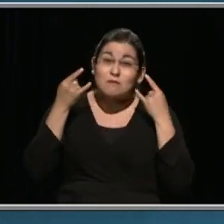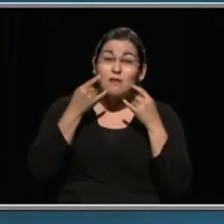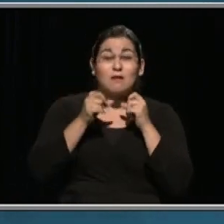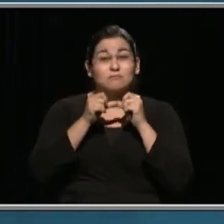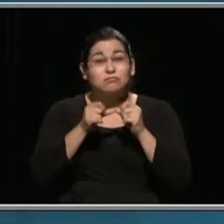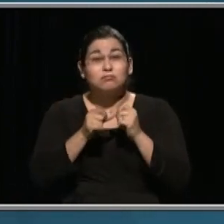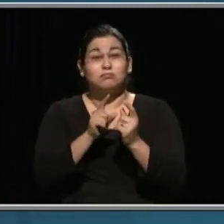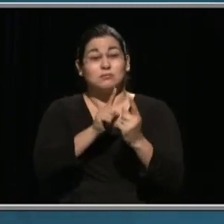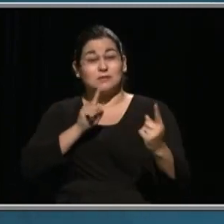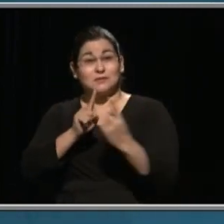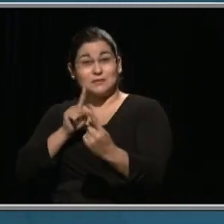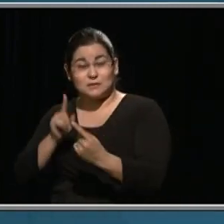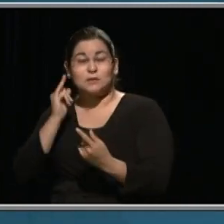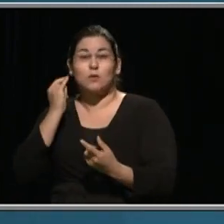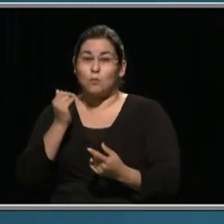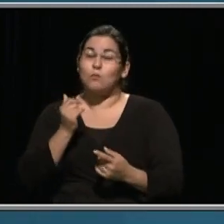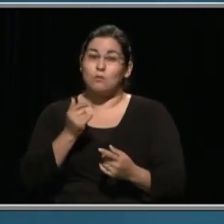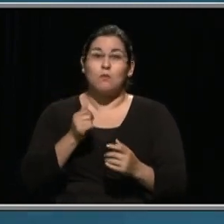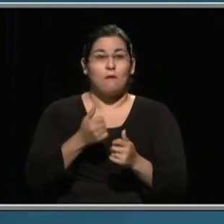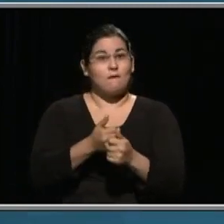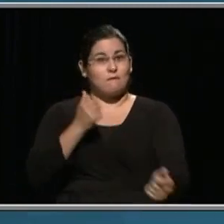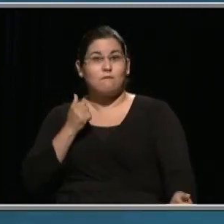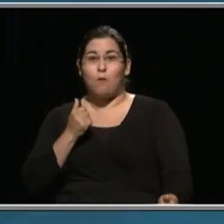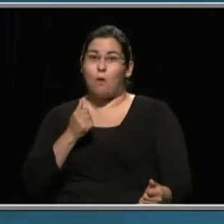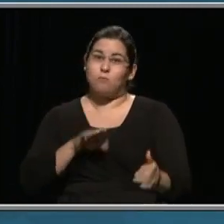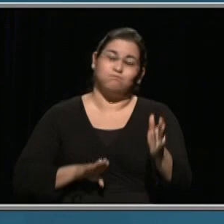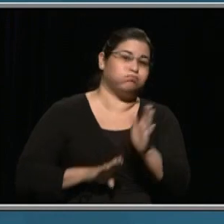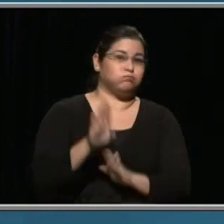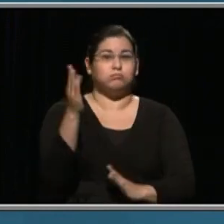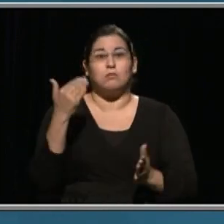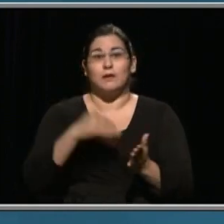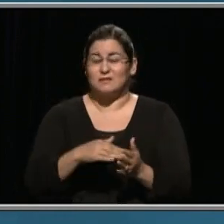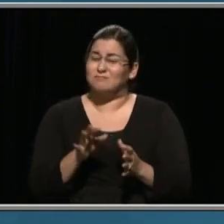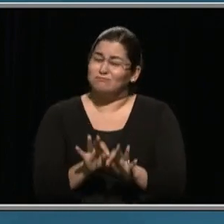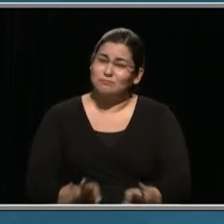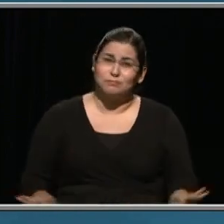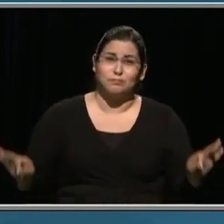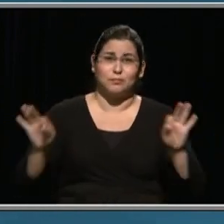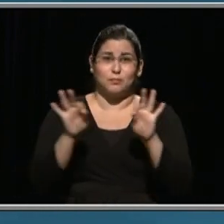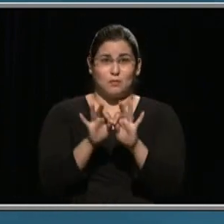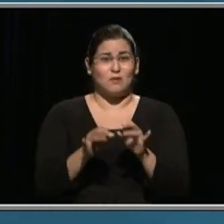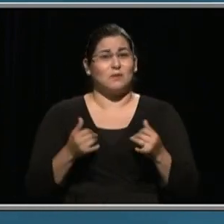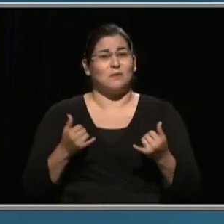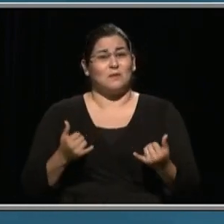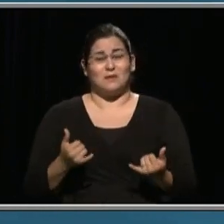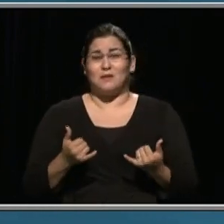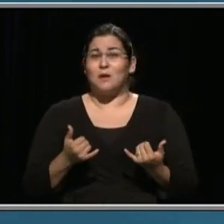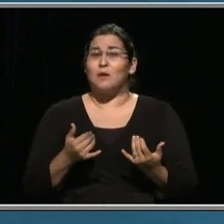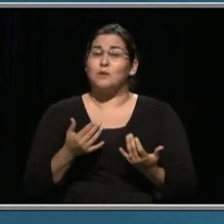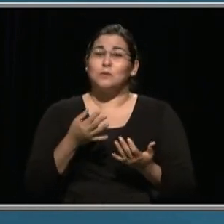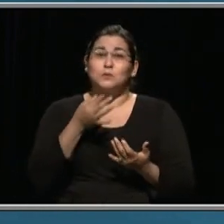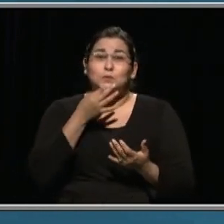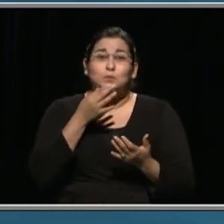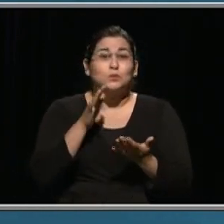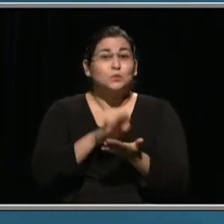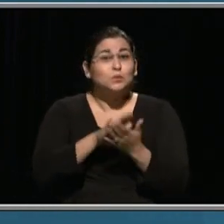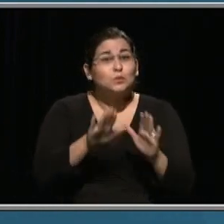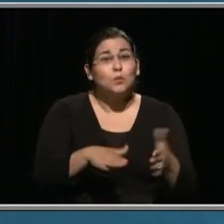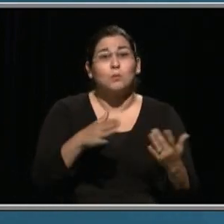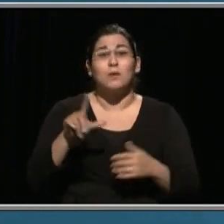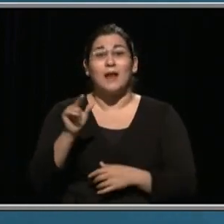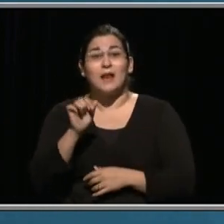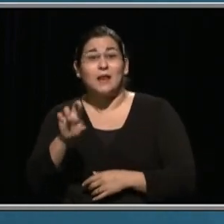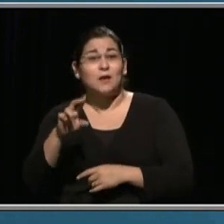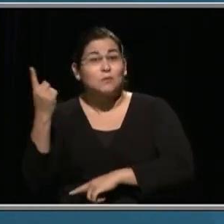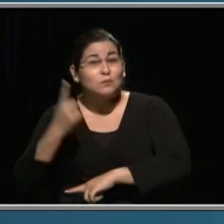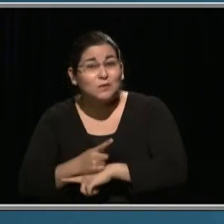physical distancing, we will avoid another spike in cases. It's critically important, especially as we get towards schools and Labor Day, that